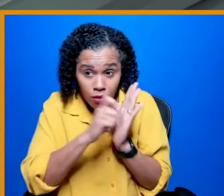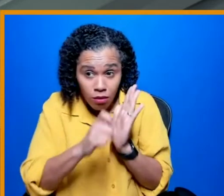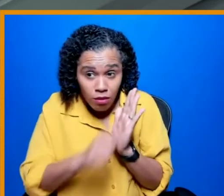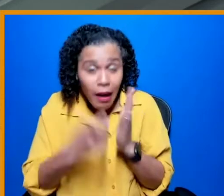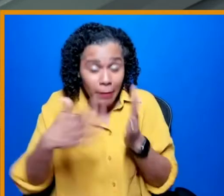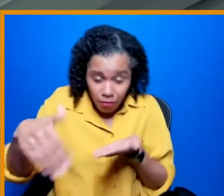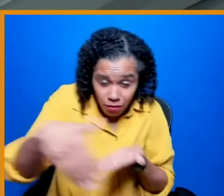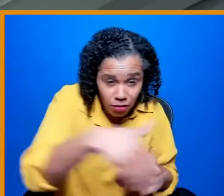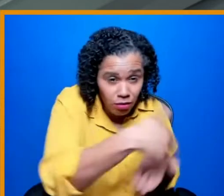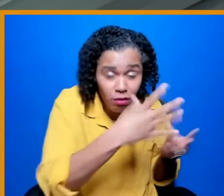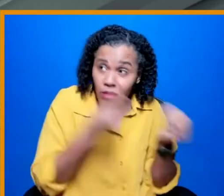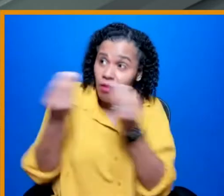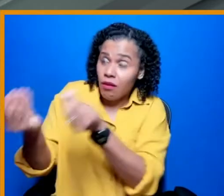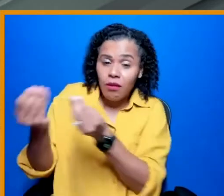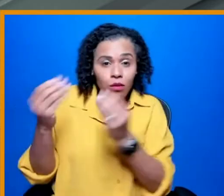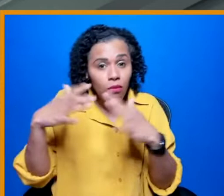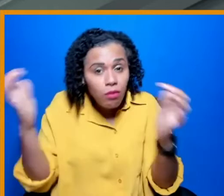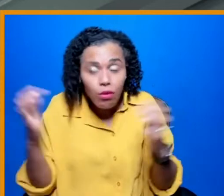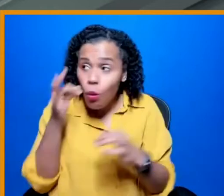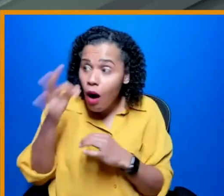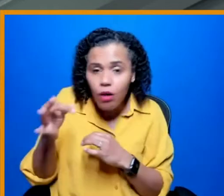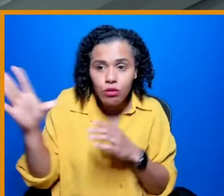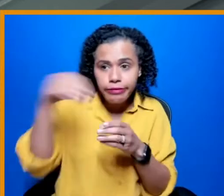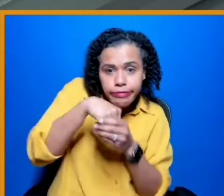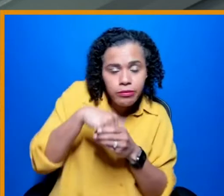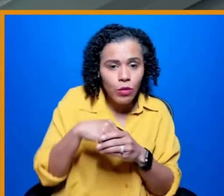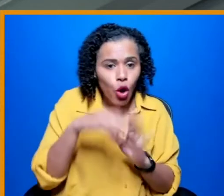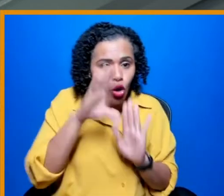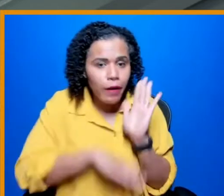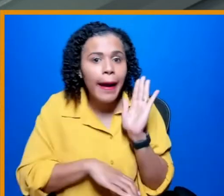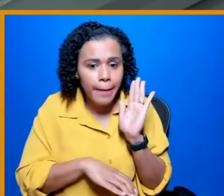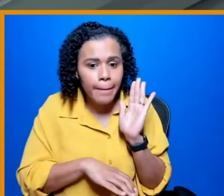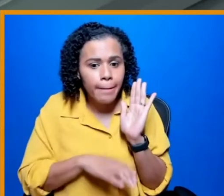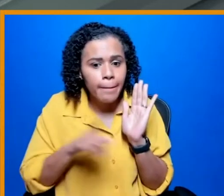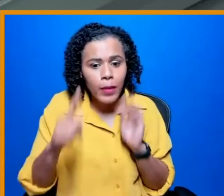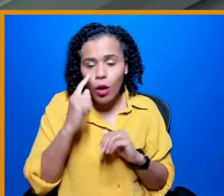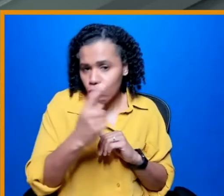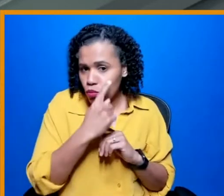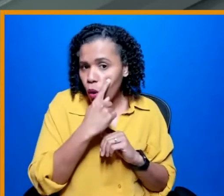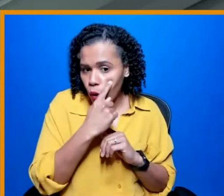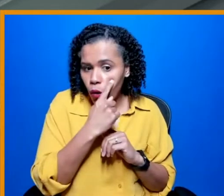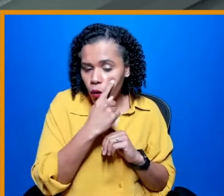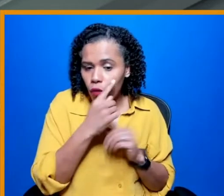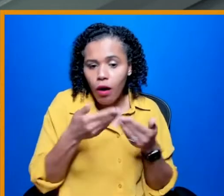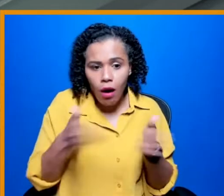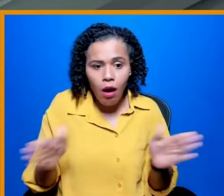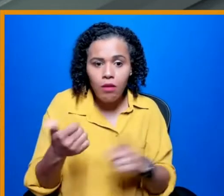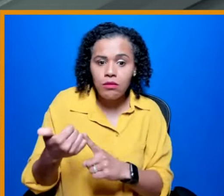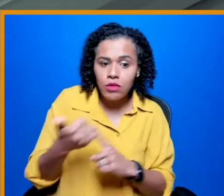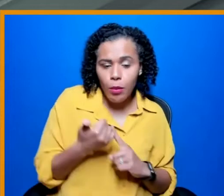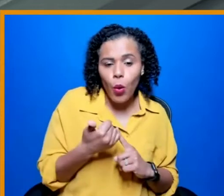part of the national curriculum. It demonstrates the widespread public support for this measure.